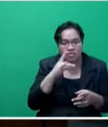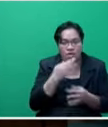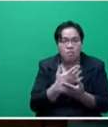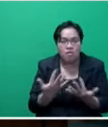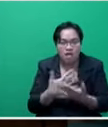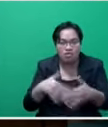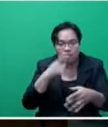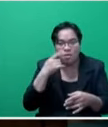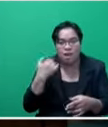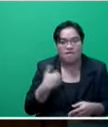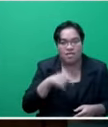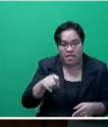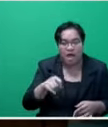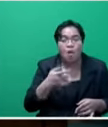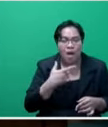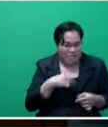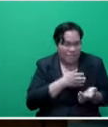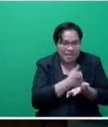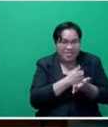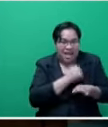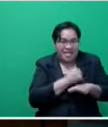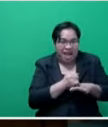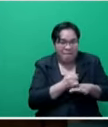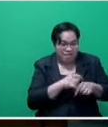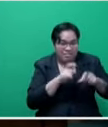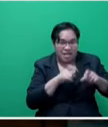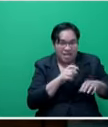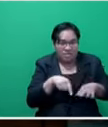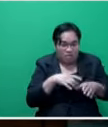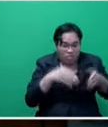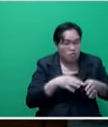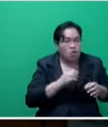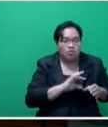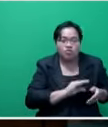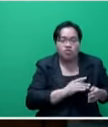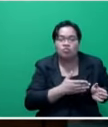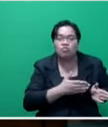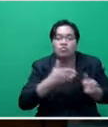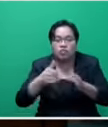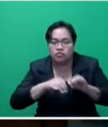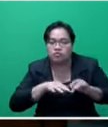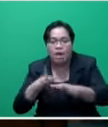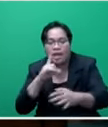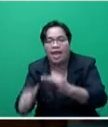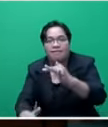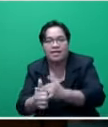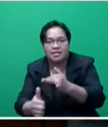and by bringing government service closer to the people, it also reduces the risk that the people of Koro had to face when